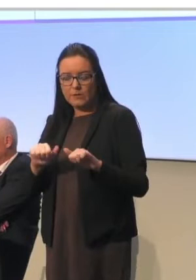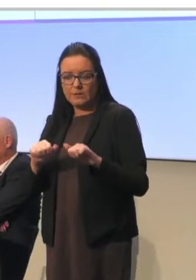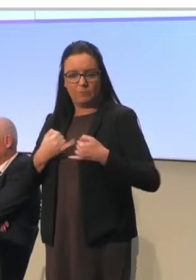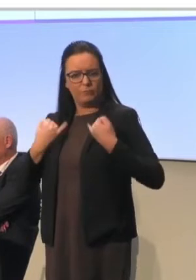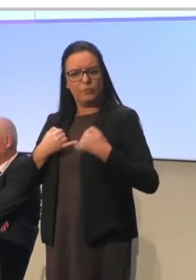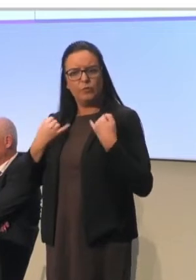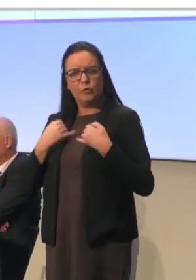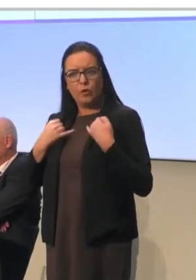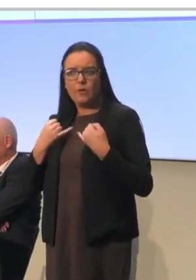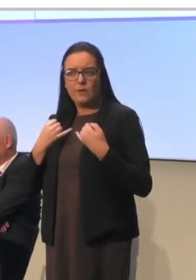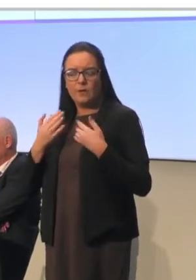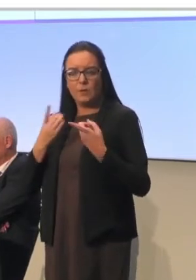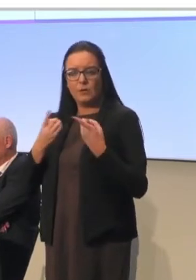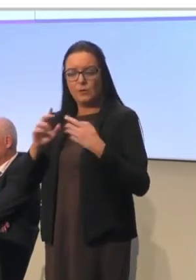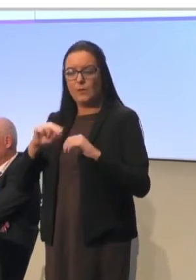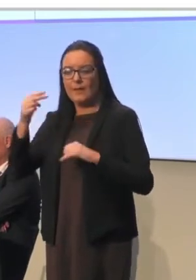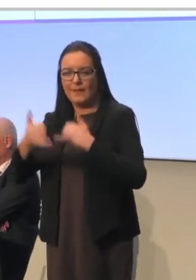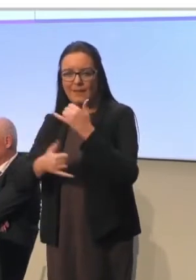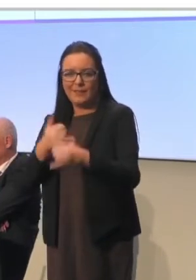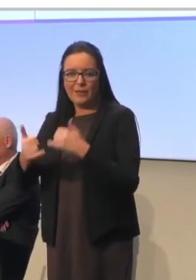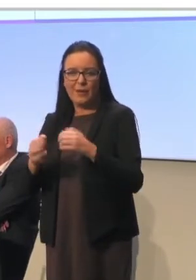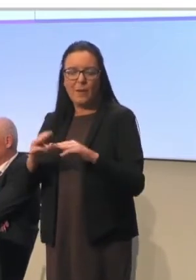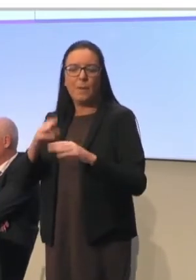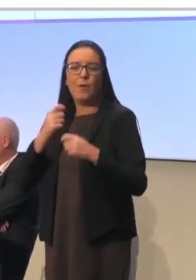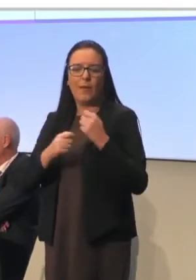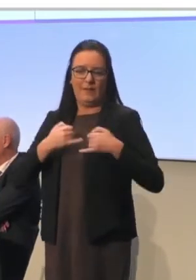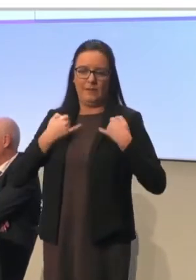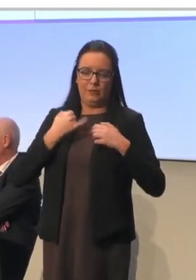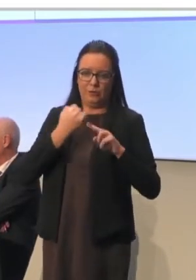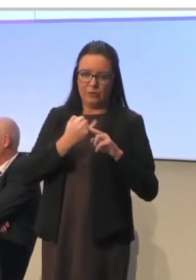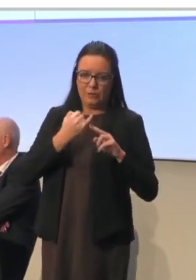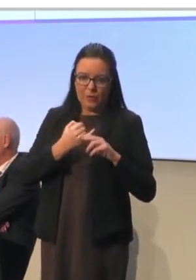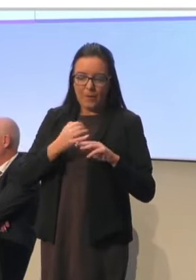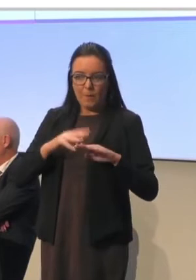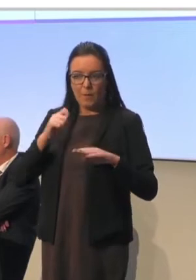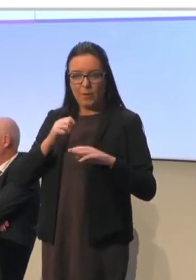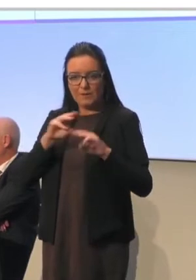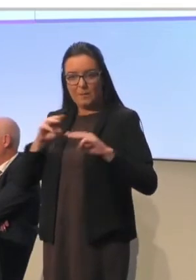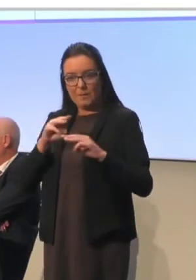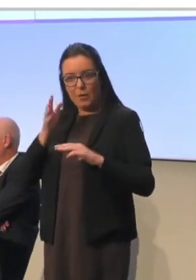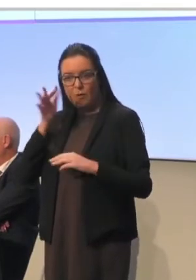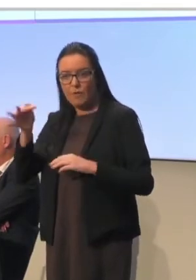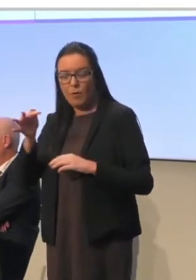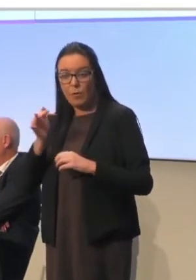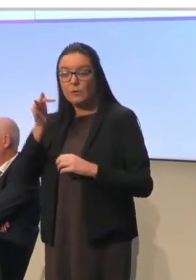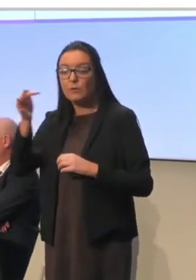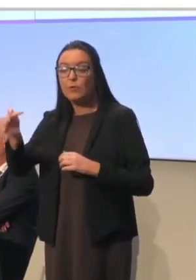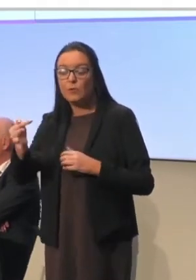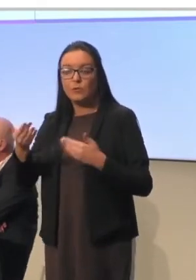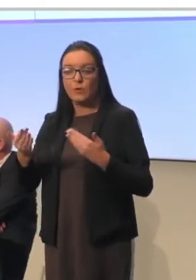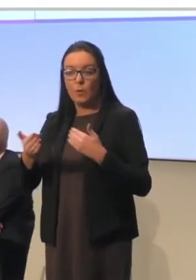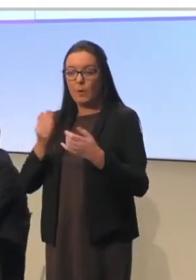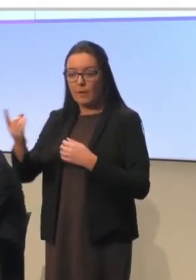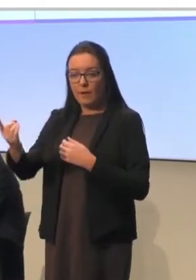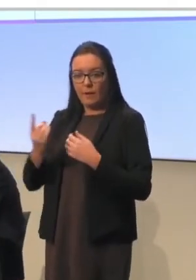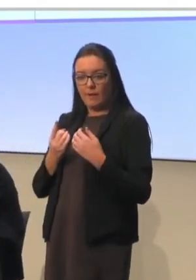they're doing next year more than they'll enjoy school. So mostly young people were looking forward to the future that was ahead of them. Interestingly,